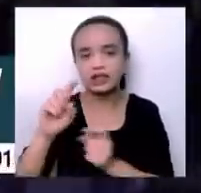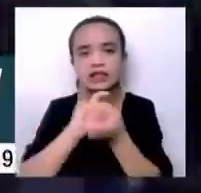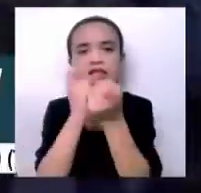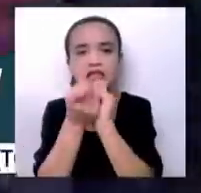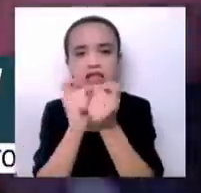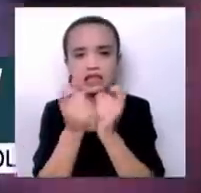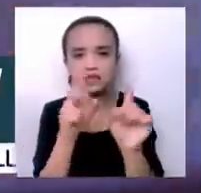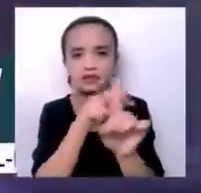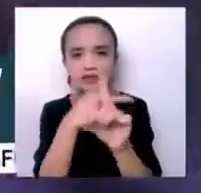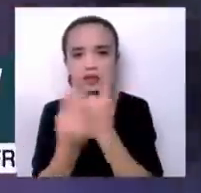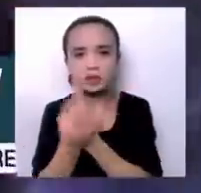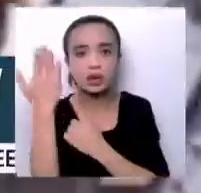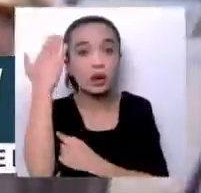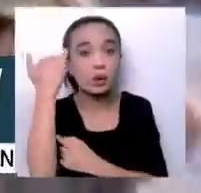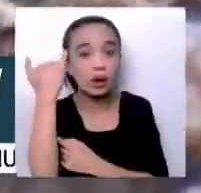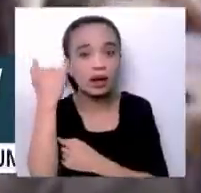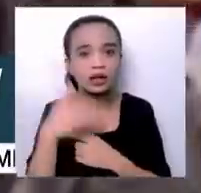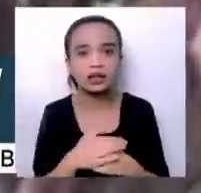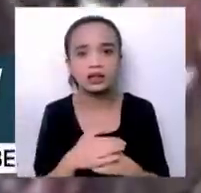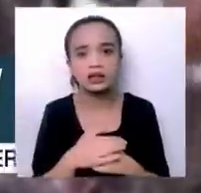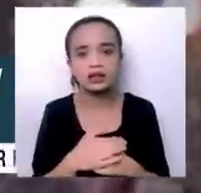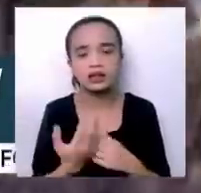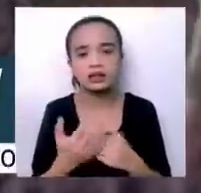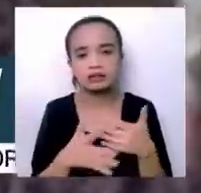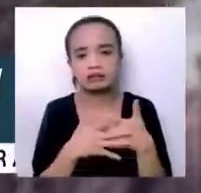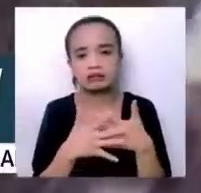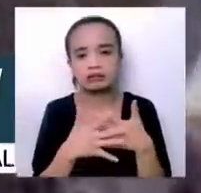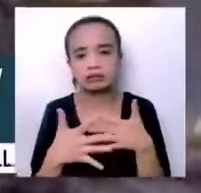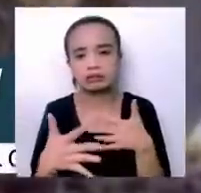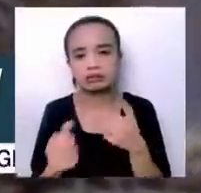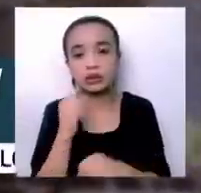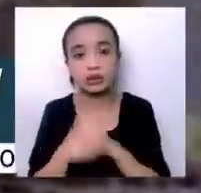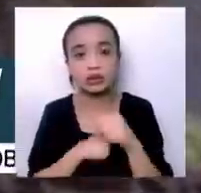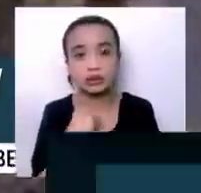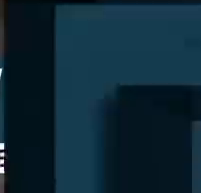times, largely because of the disappointing years that followed it.